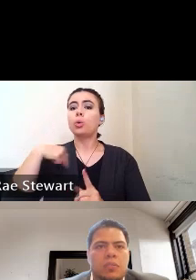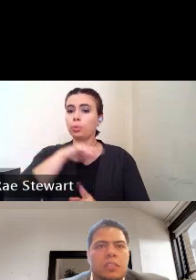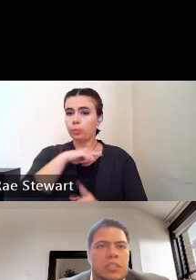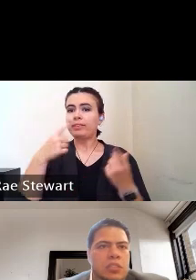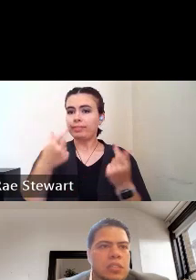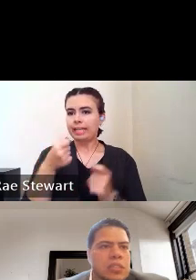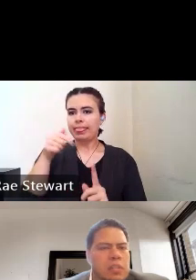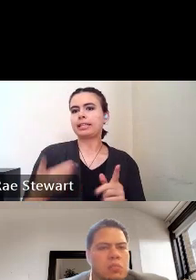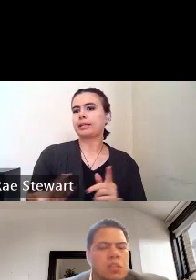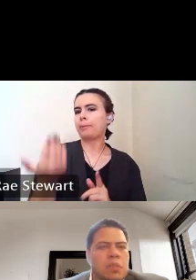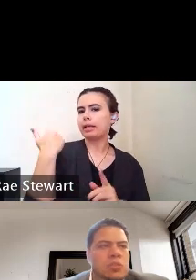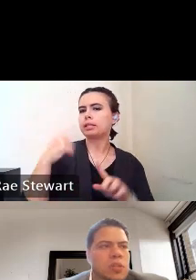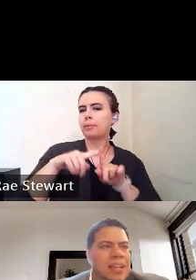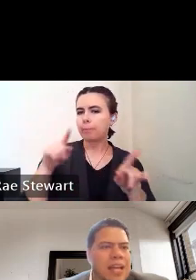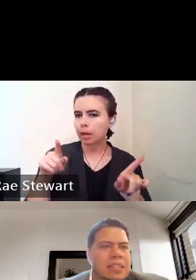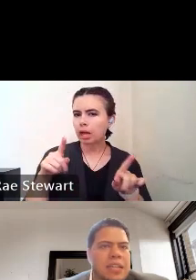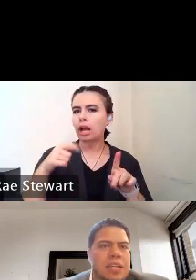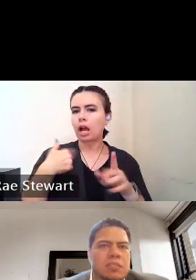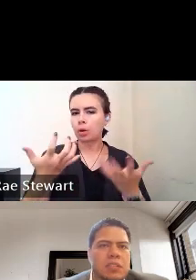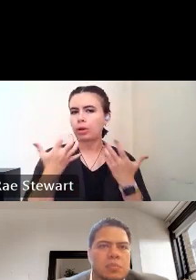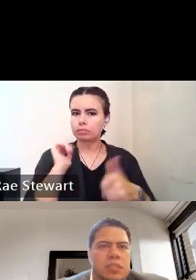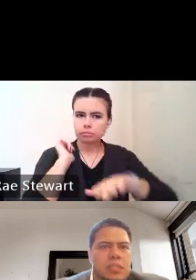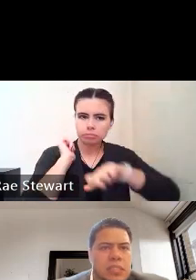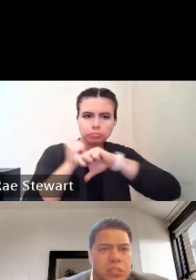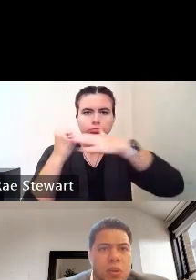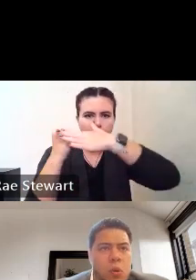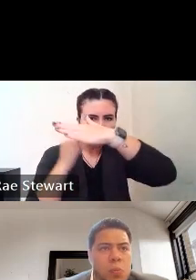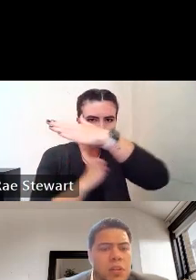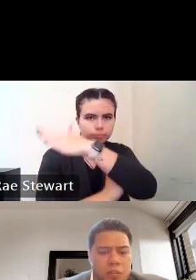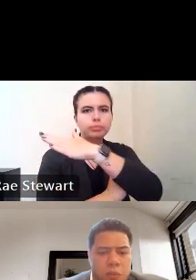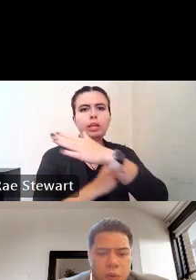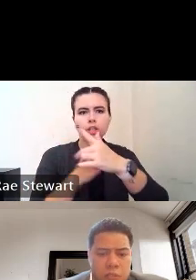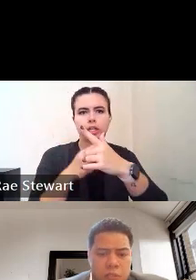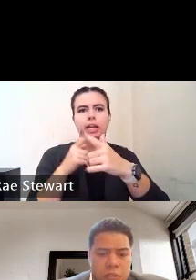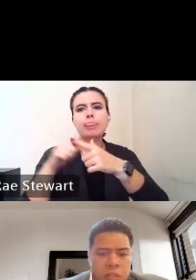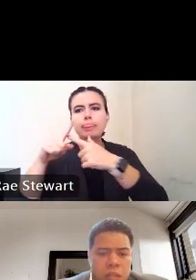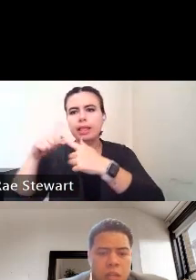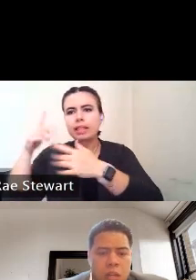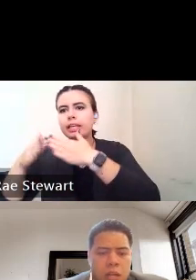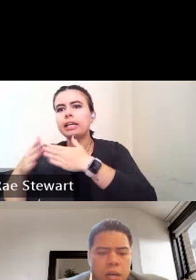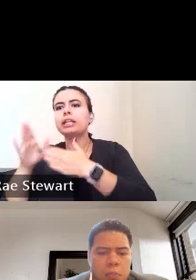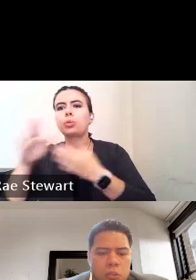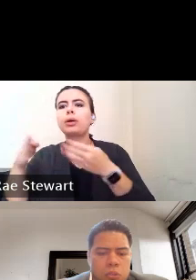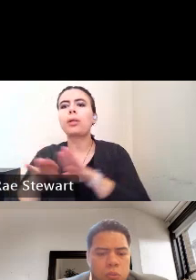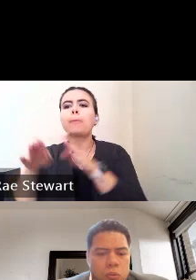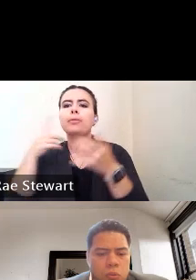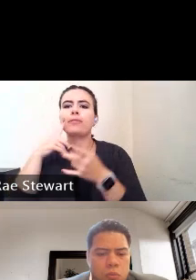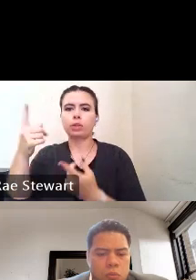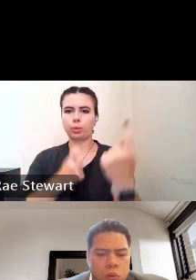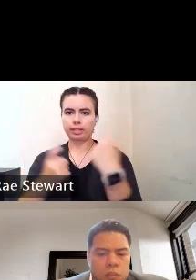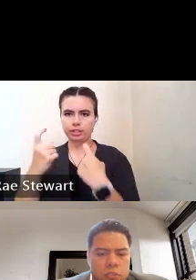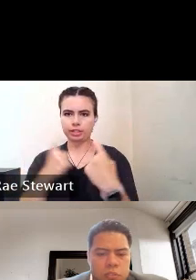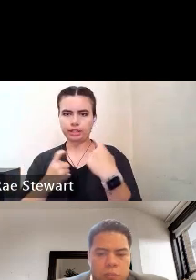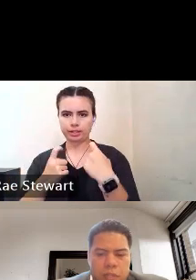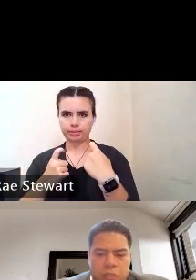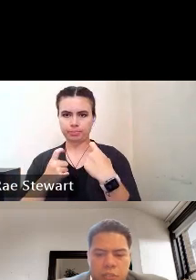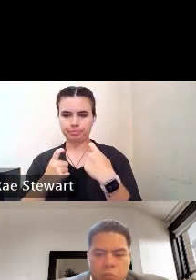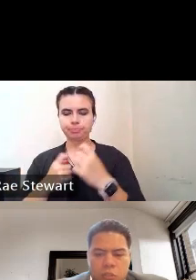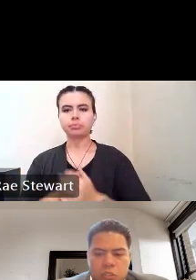set a foundation and then really make sure that at the end of this presentation, we open it up for questions. So Rural